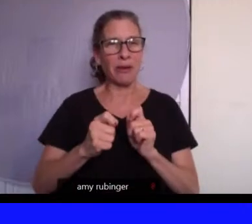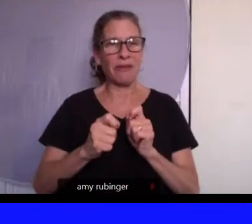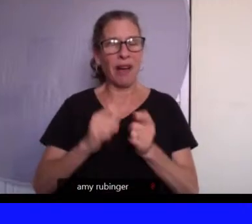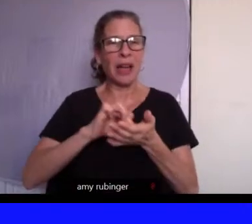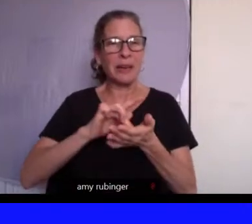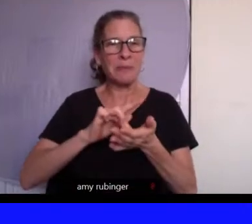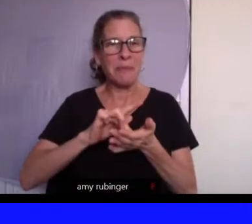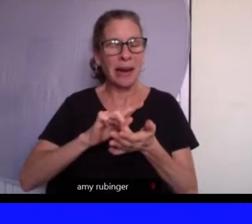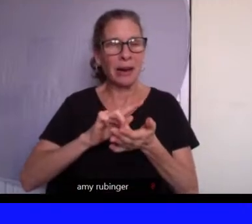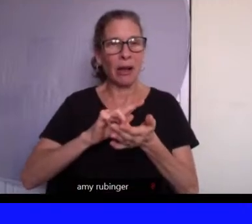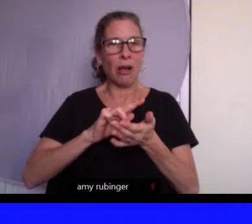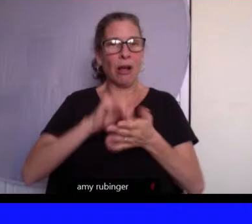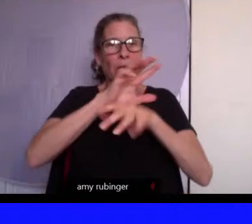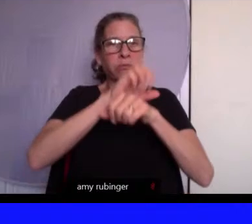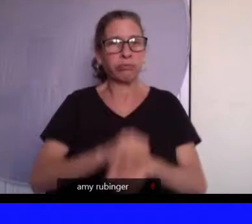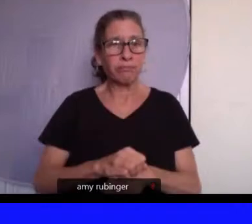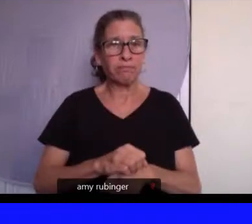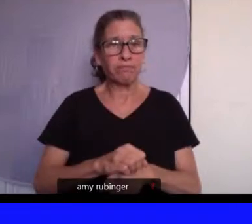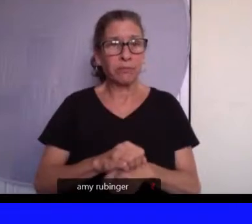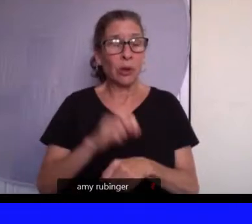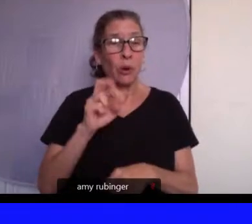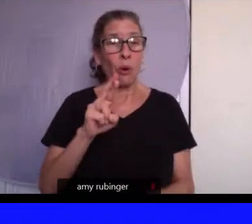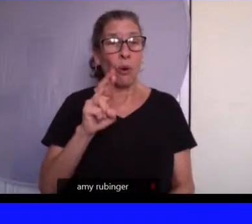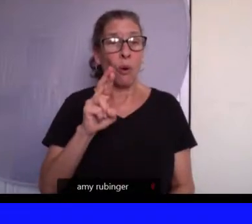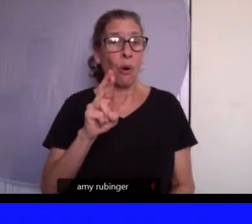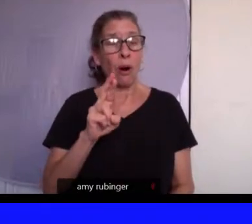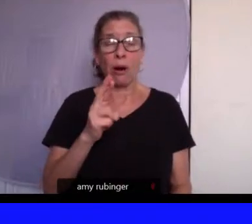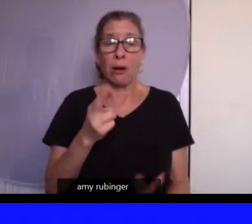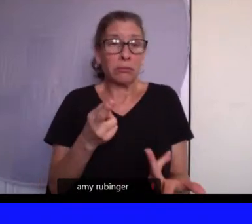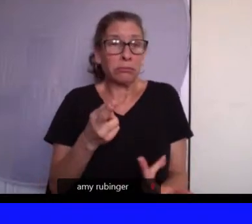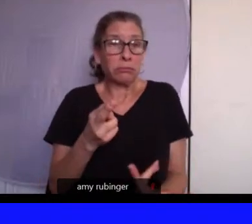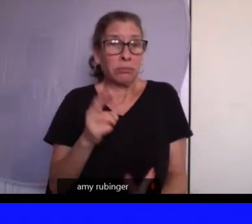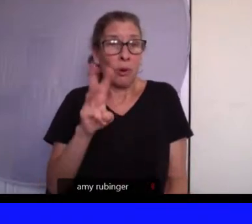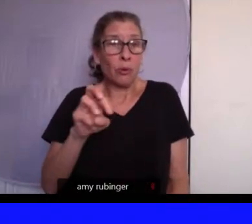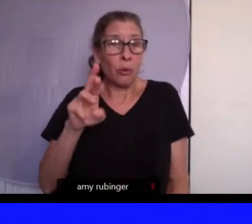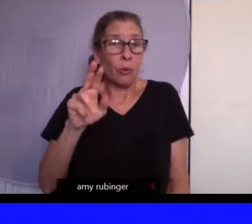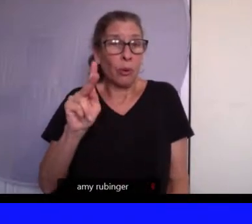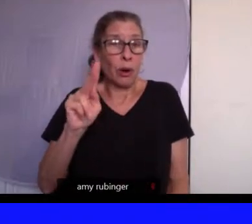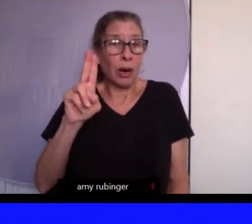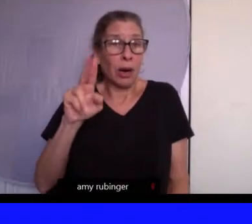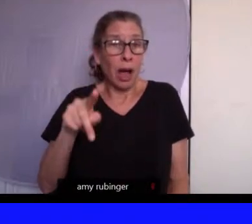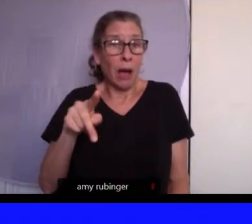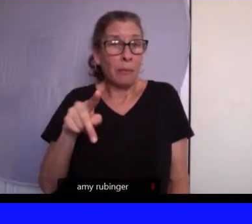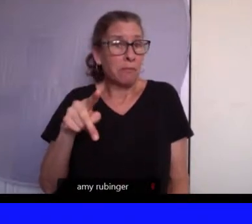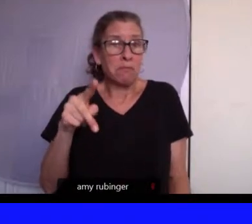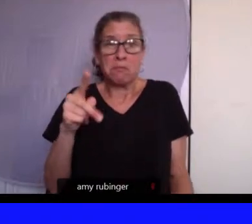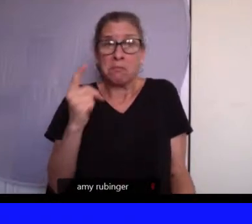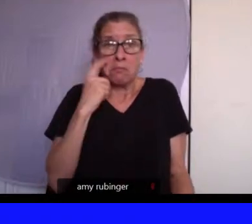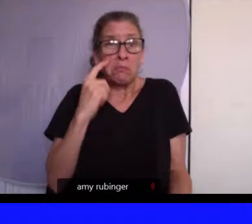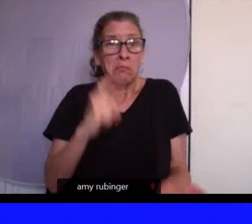size. I think 20 is enough to make every phone call needed to every patient every day.